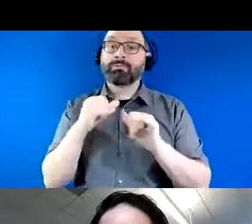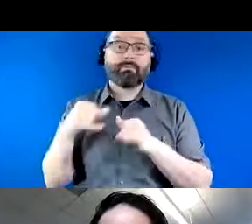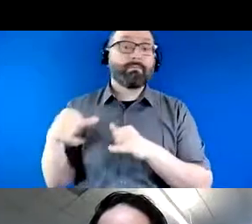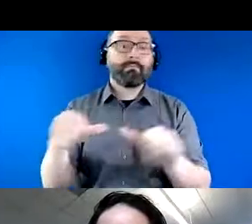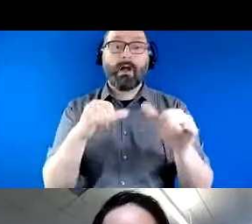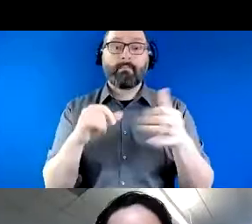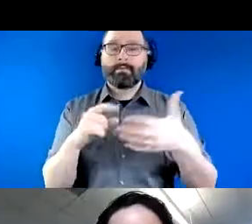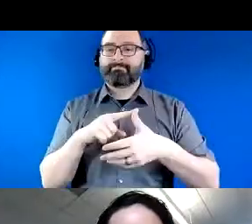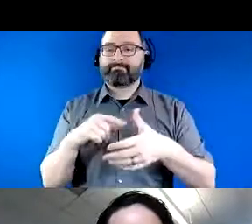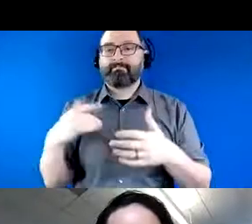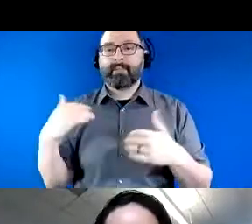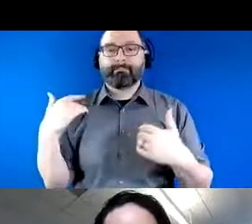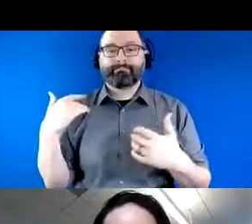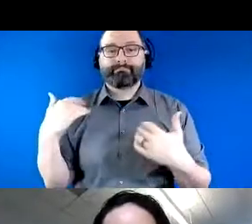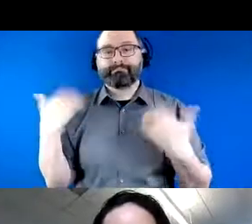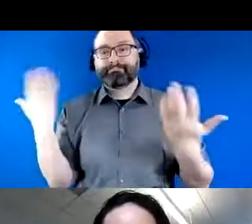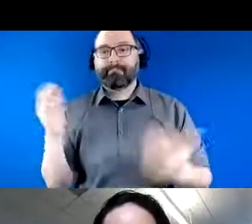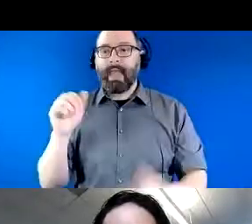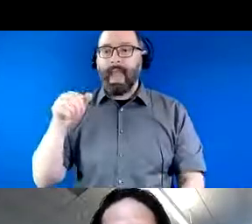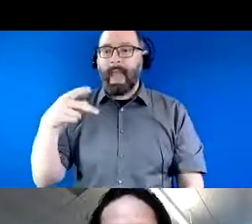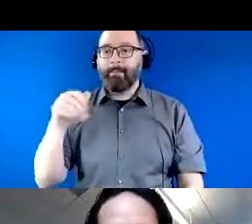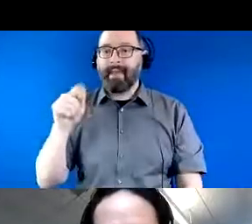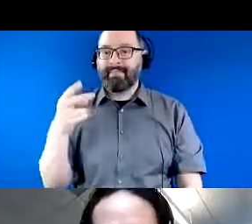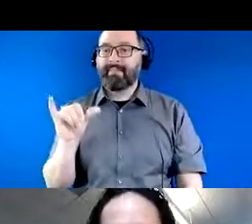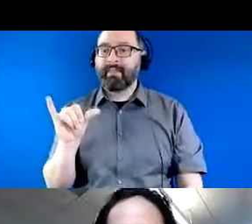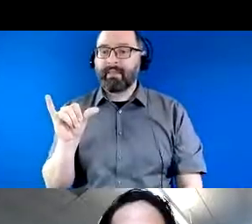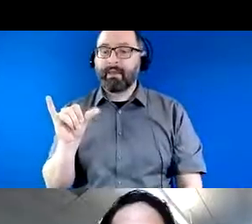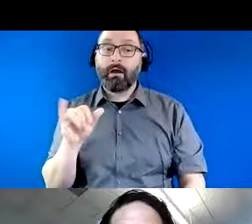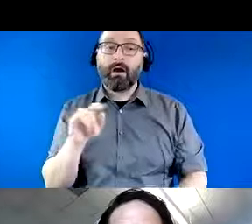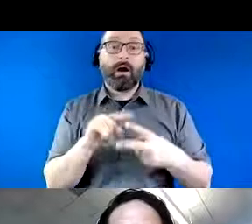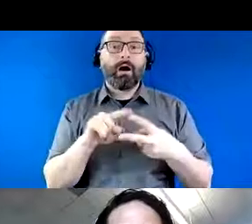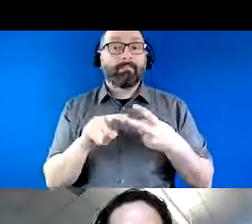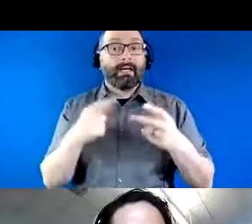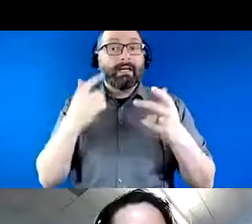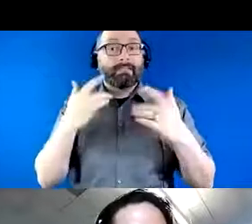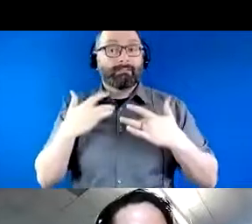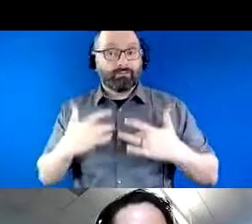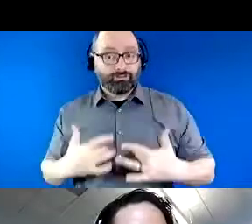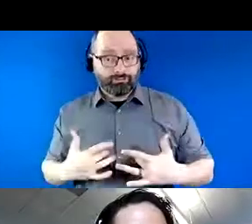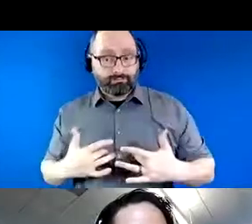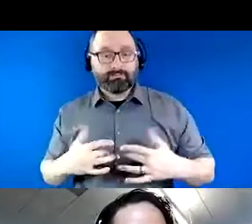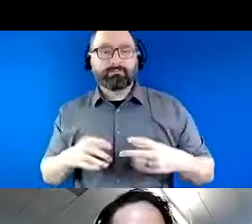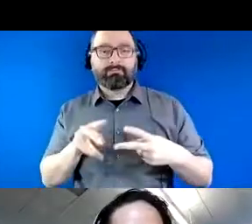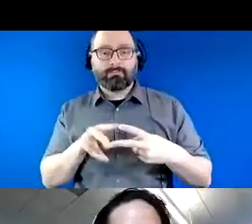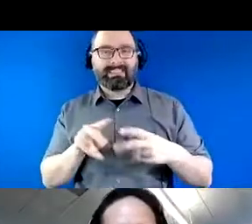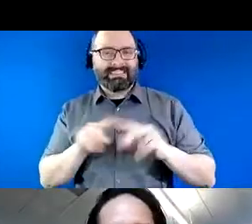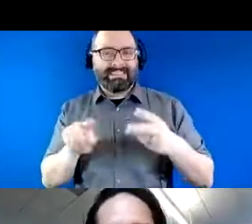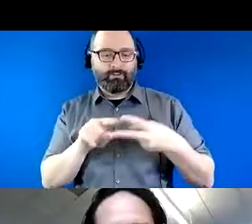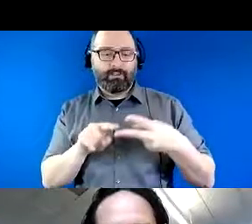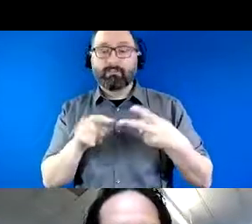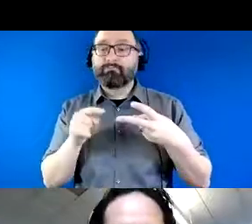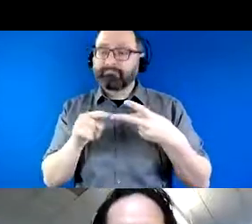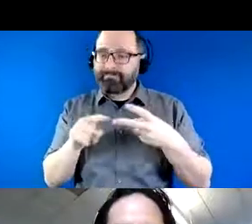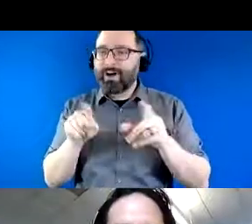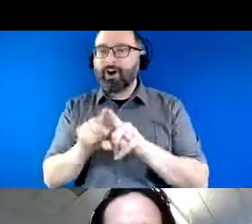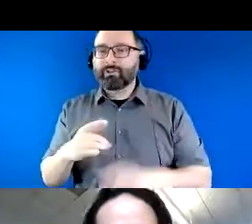is apathy, not to be confused by depression, where it also comes with some feelings of